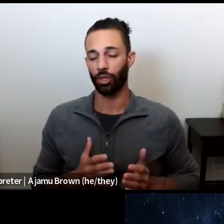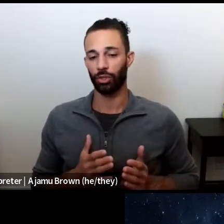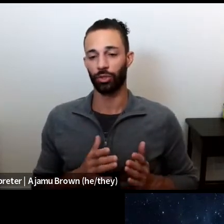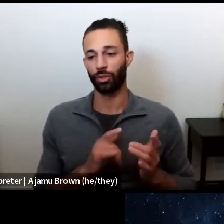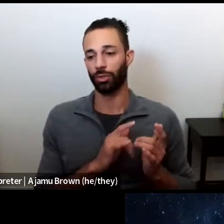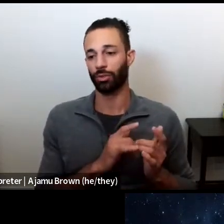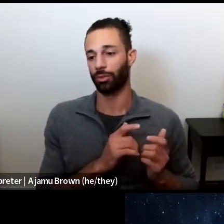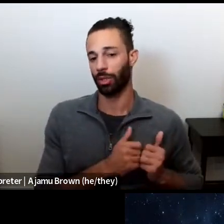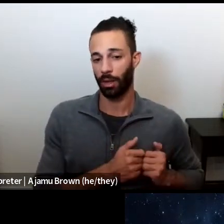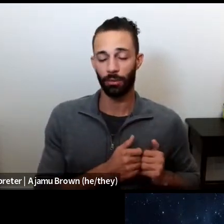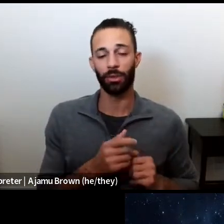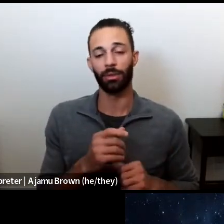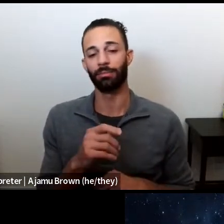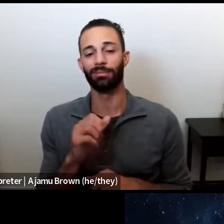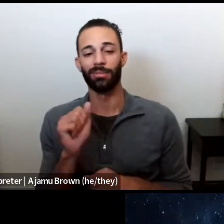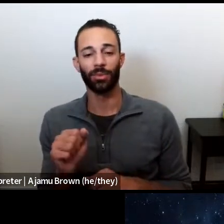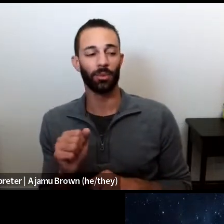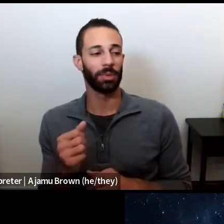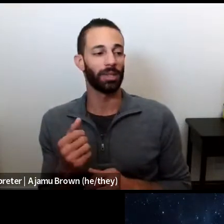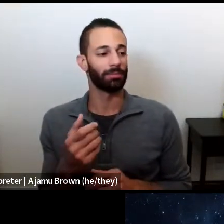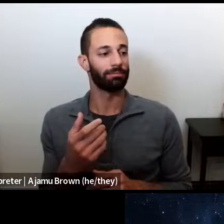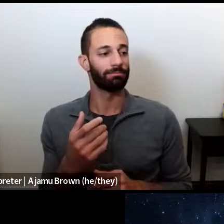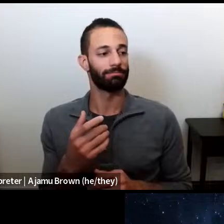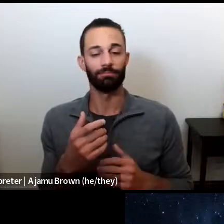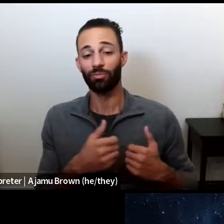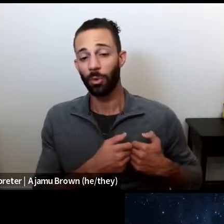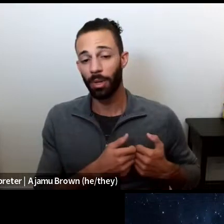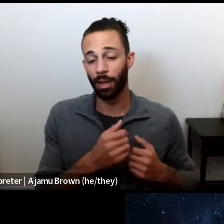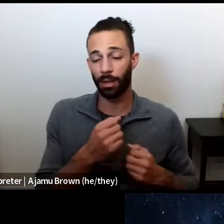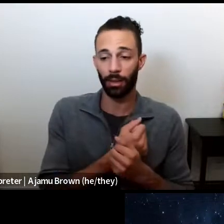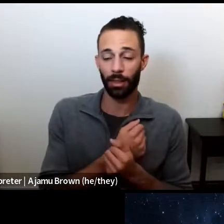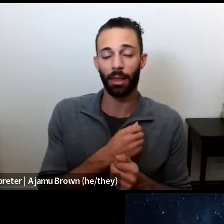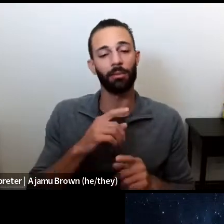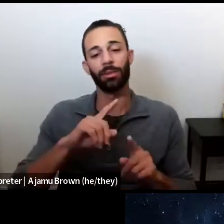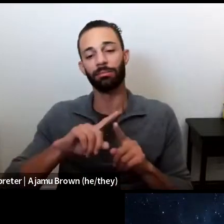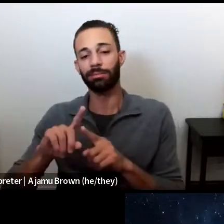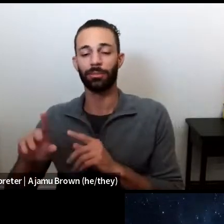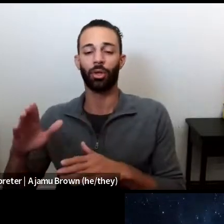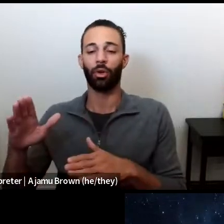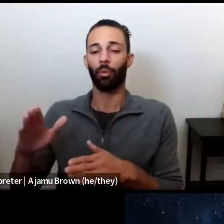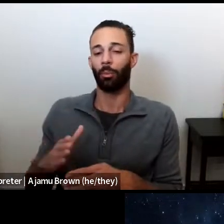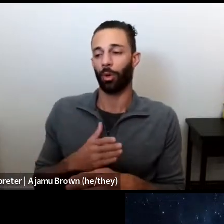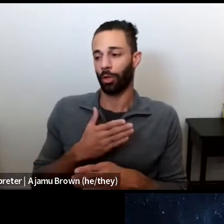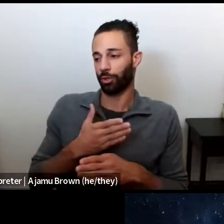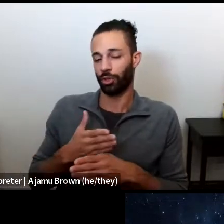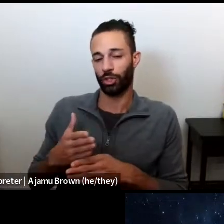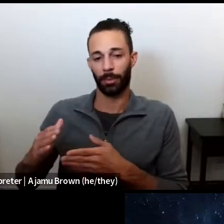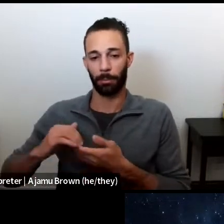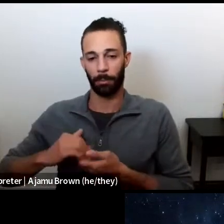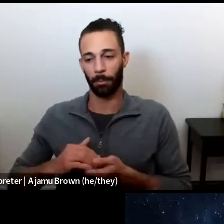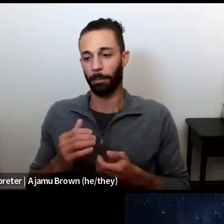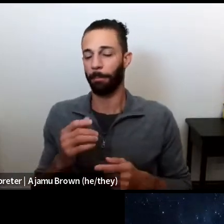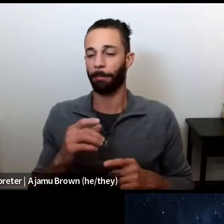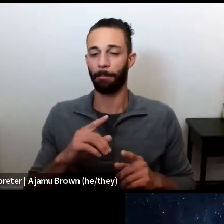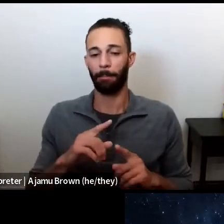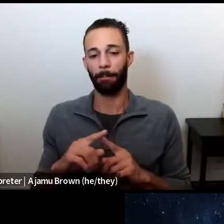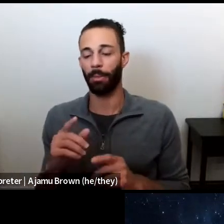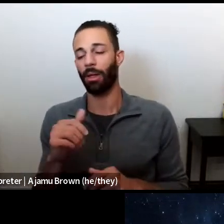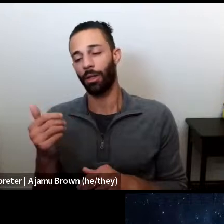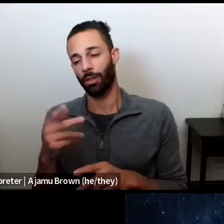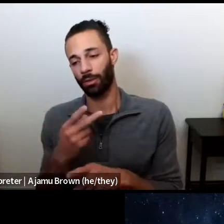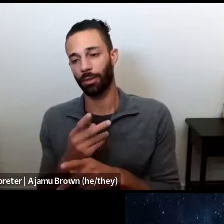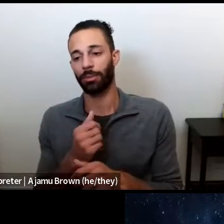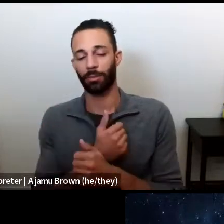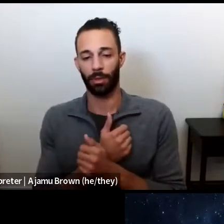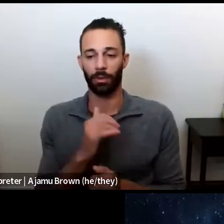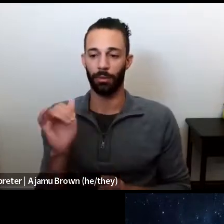could be romantic love, it could be all sorts of love, it's all sorts of partnerships as well, right?